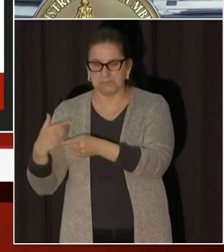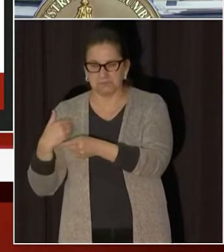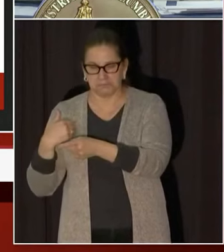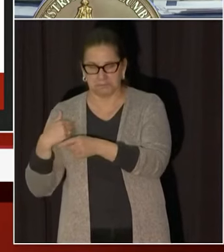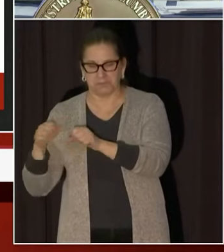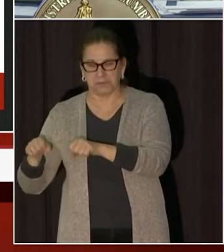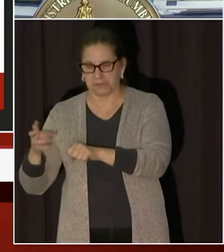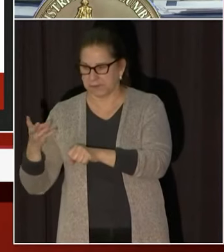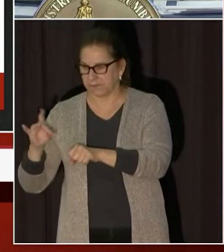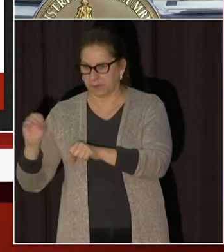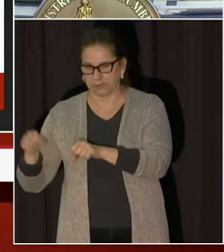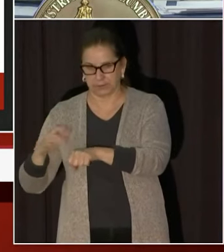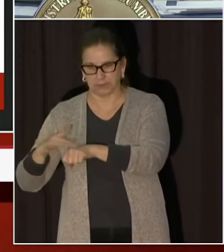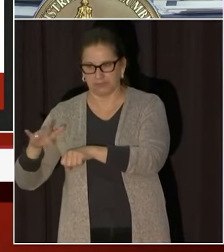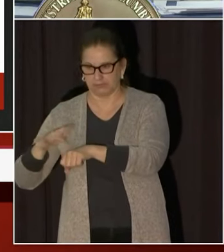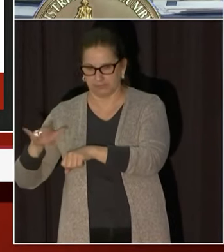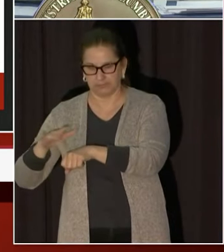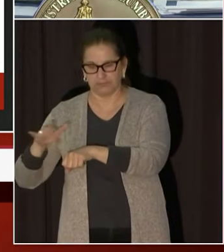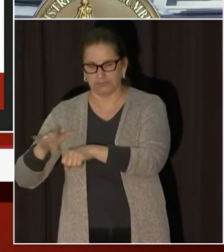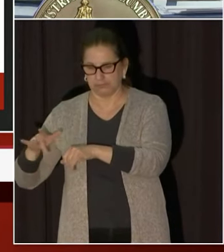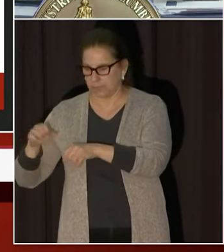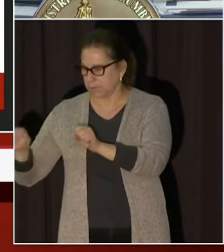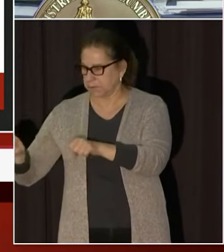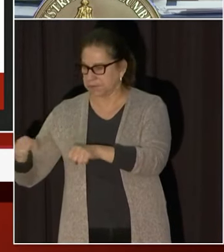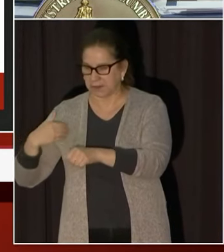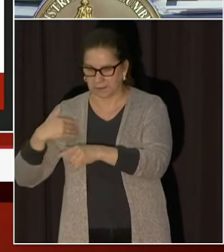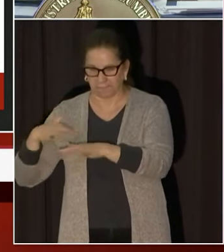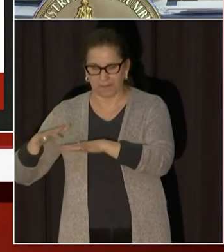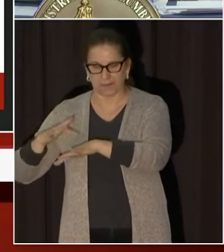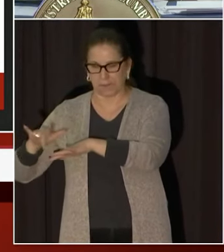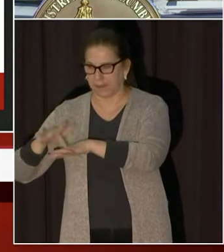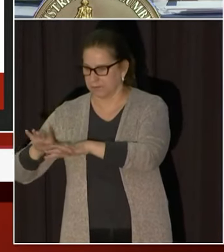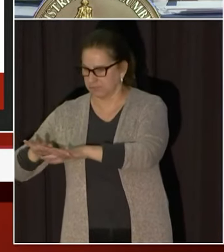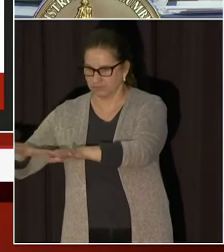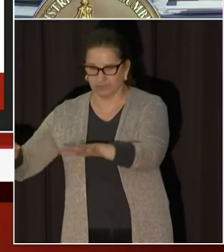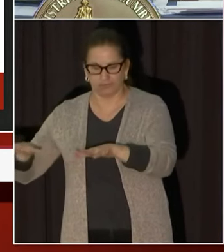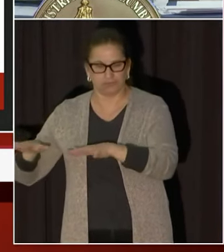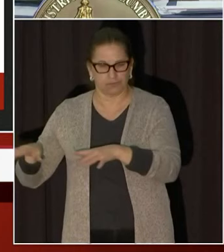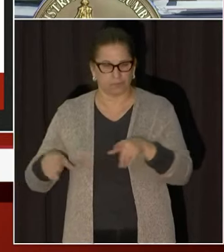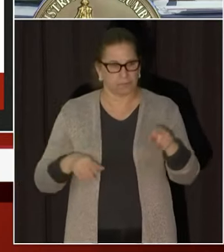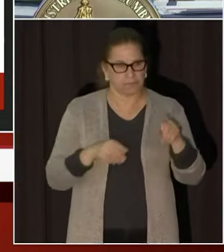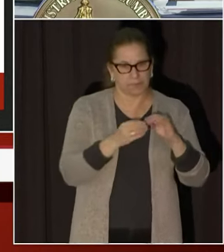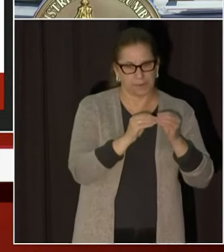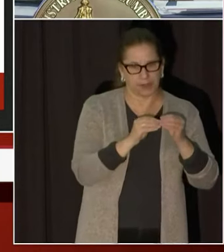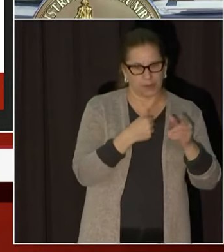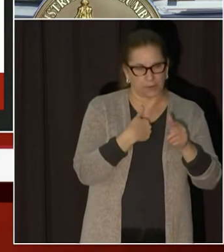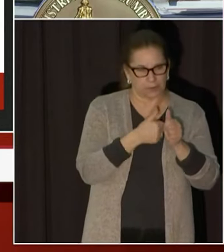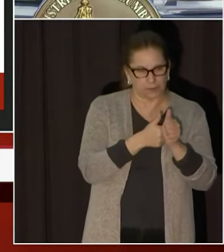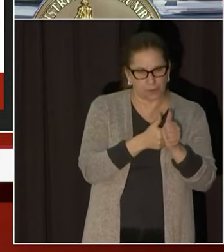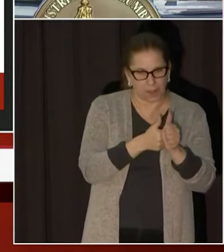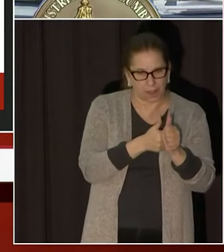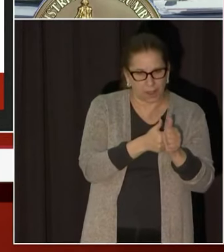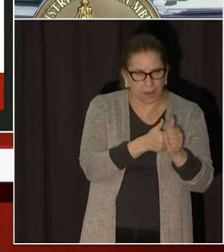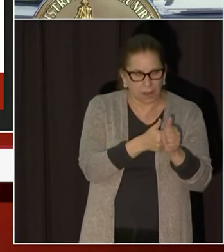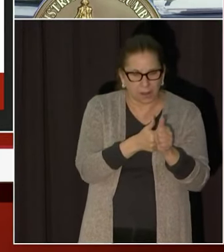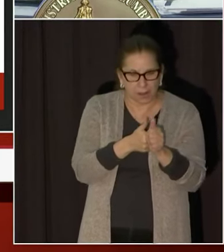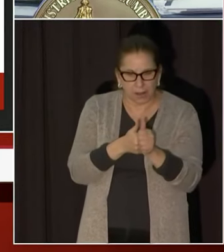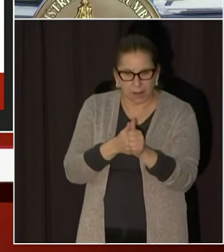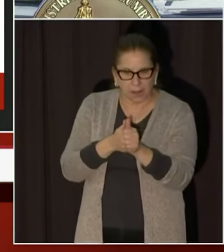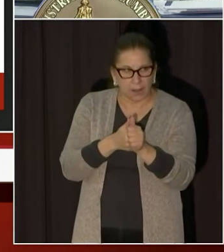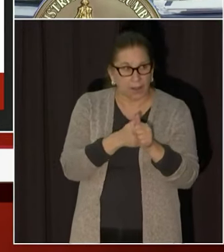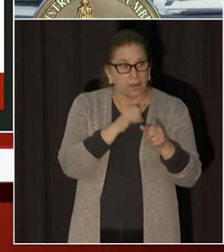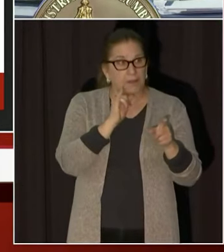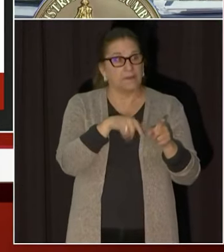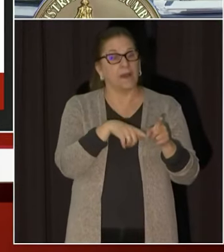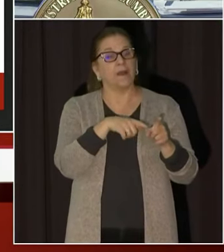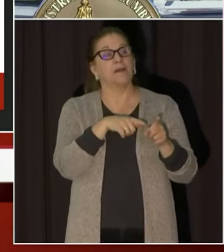and the testing criteria and contact tracing needs that we have to make sure that we can reopen safely.